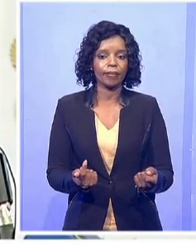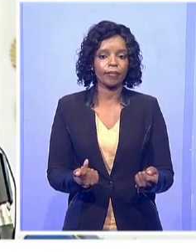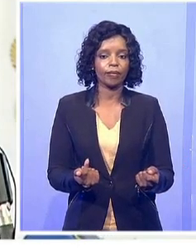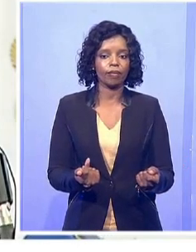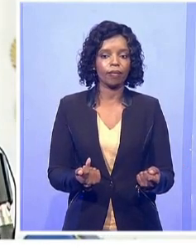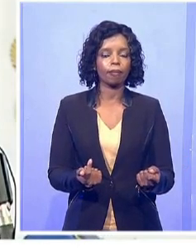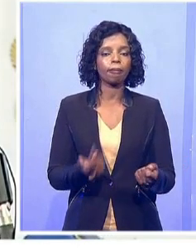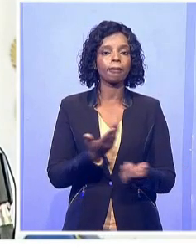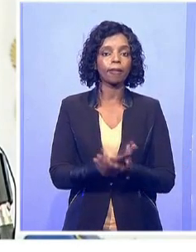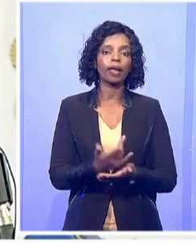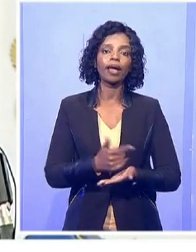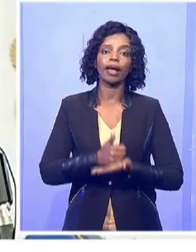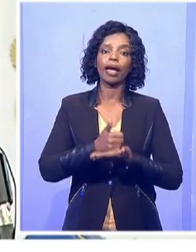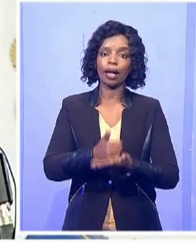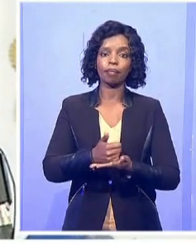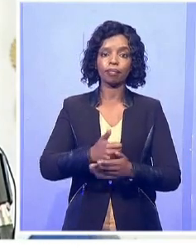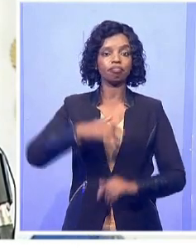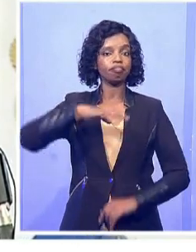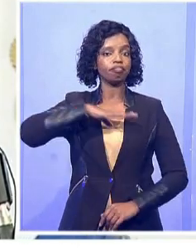help our military veterans.